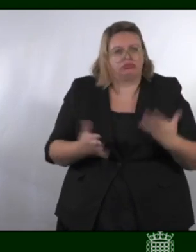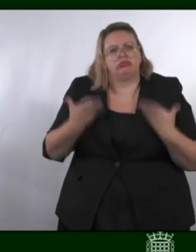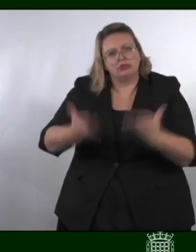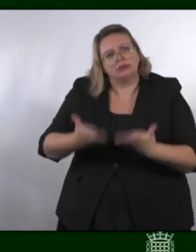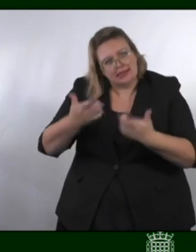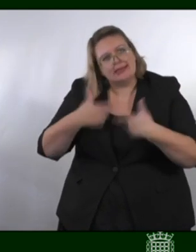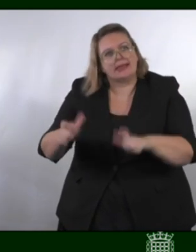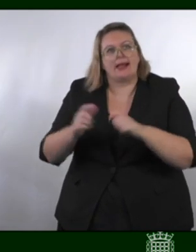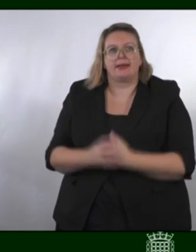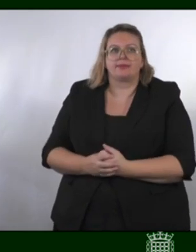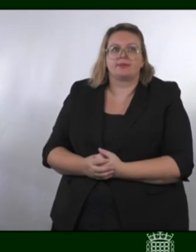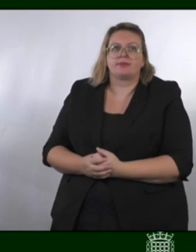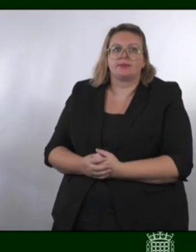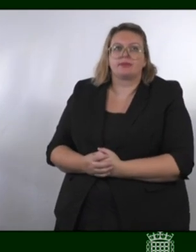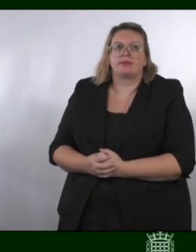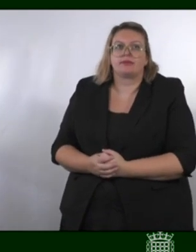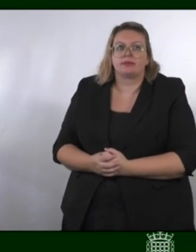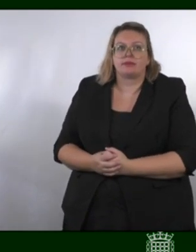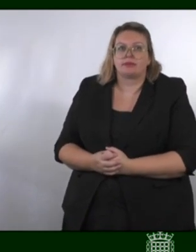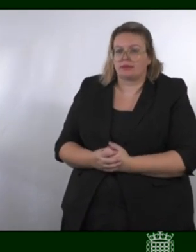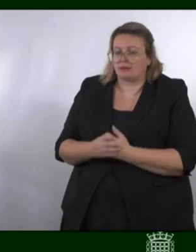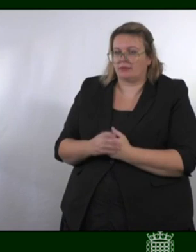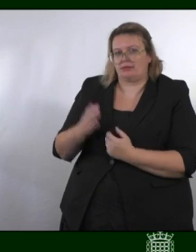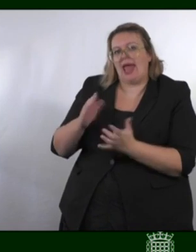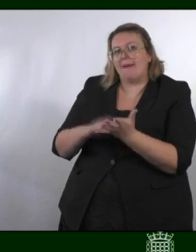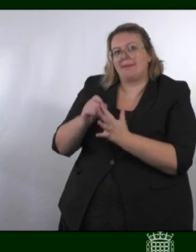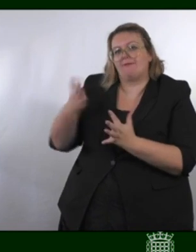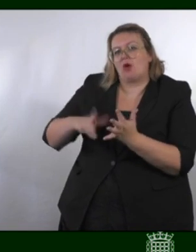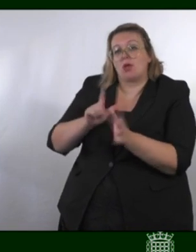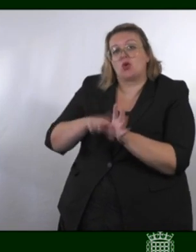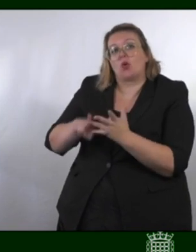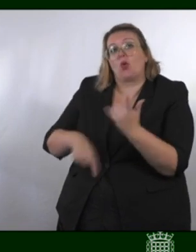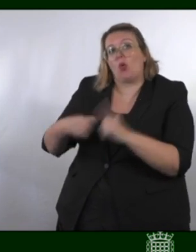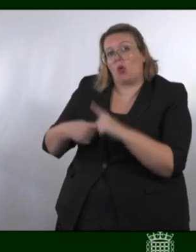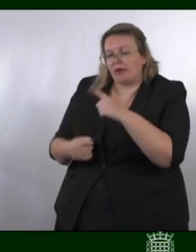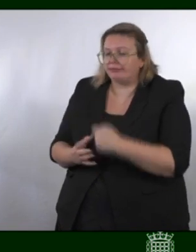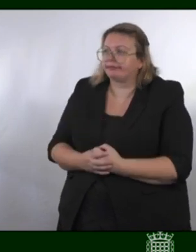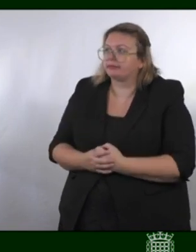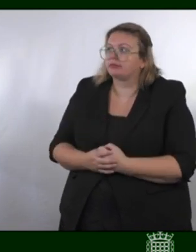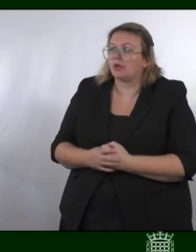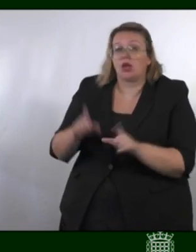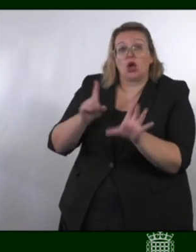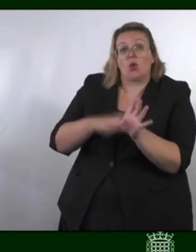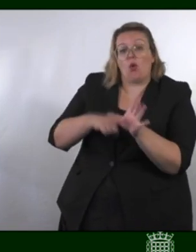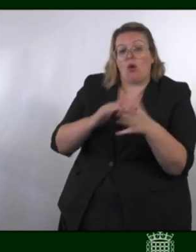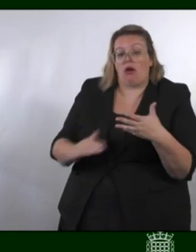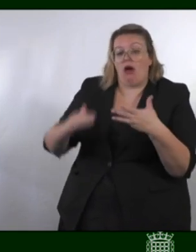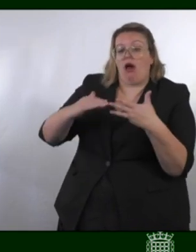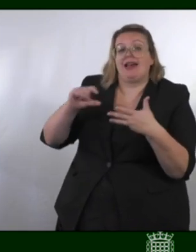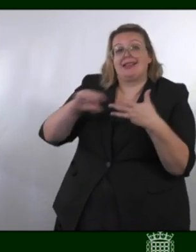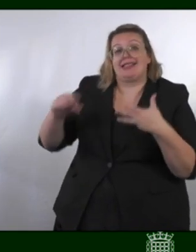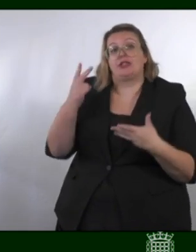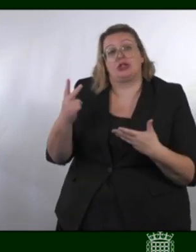crisis. Thank you, Mr. Speaker. Following the introduction of Tier 2 restrictions in York, can the Prime Minister be more open